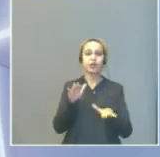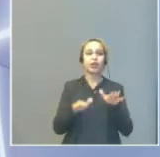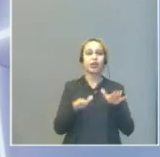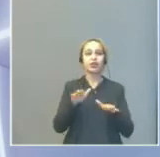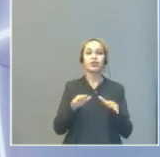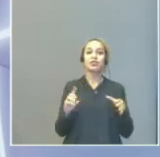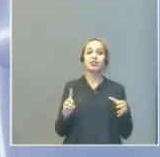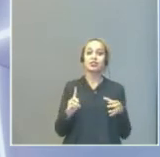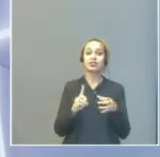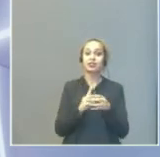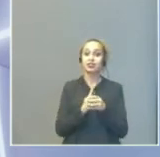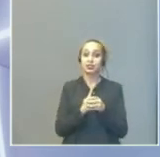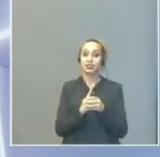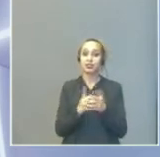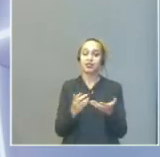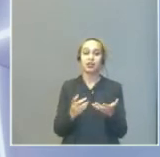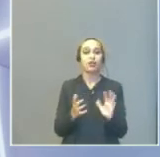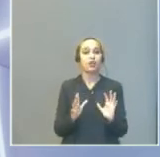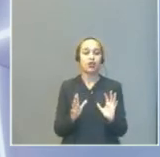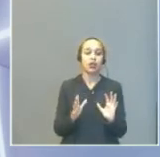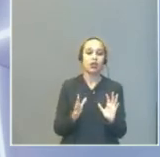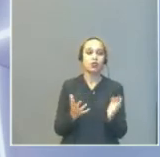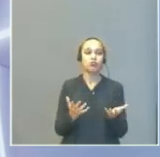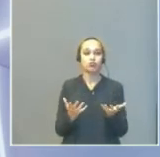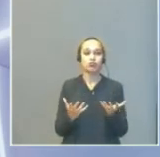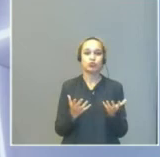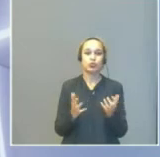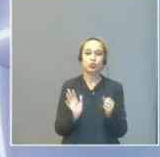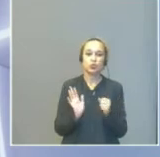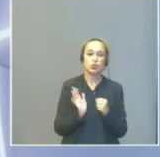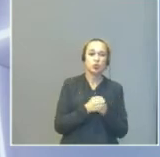code word for sublimation.